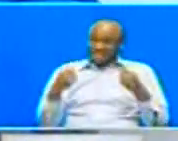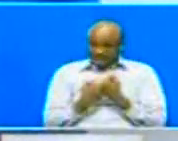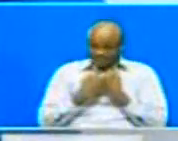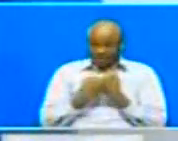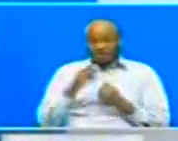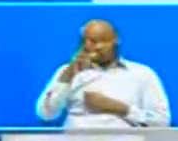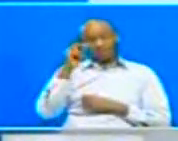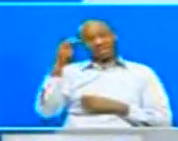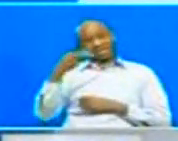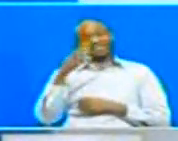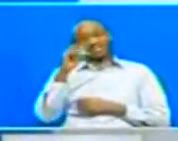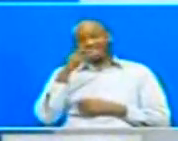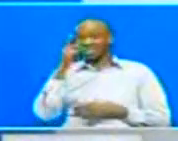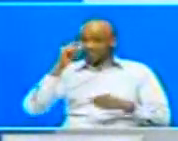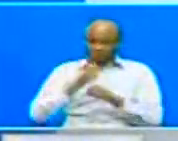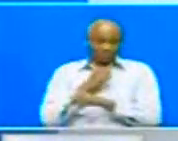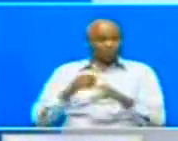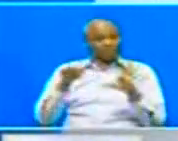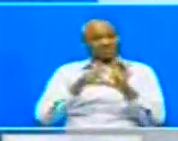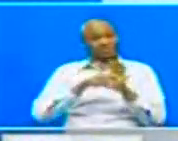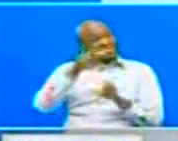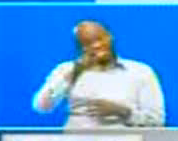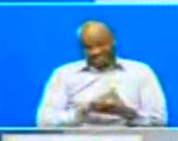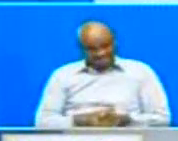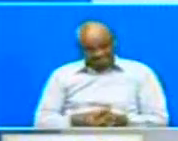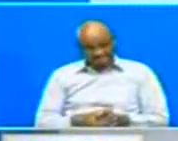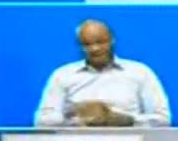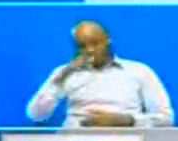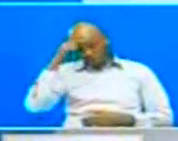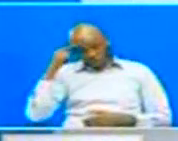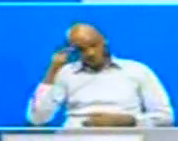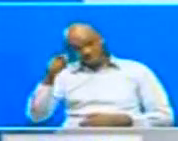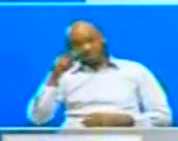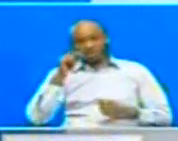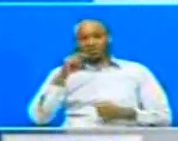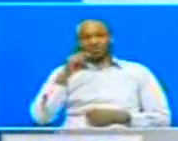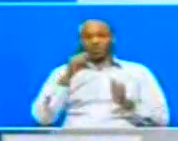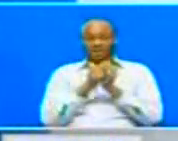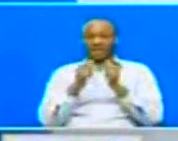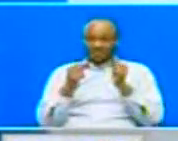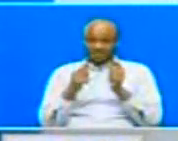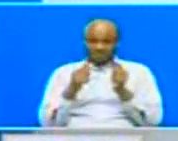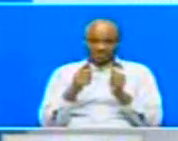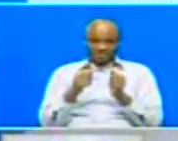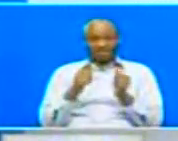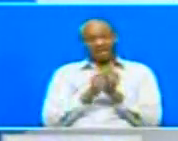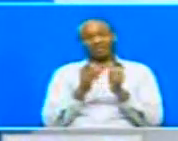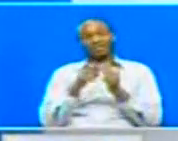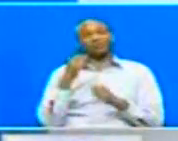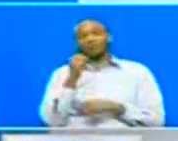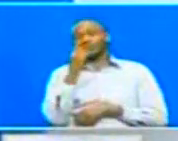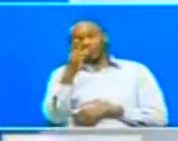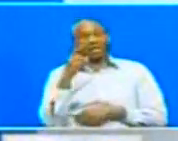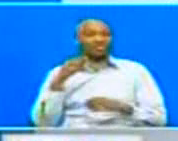on and UNHCR says, we're not going to be party to this because of the 1951 convention, because of the non-refoulement